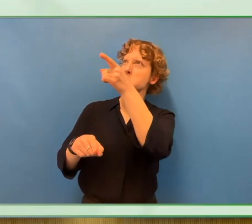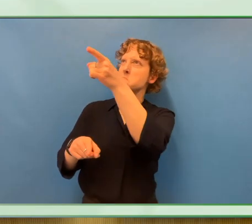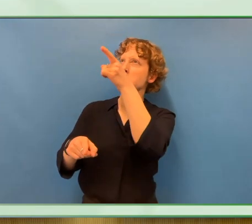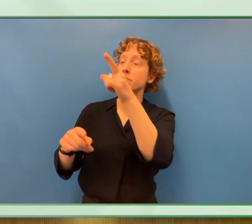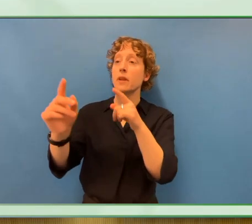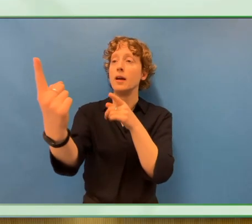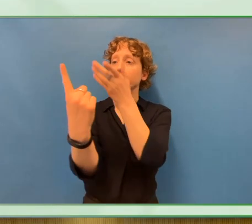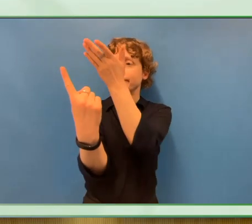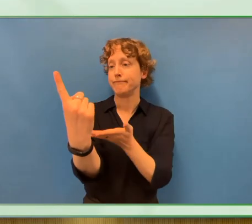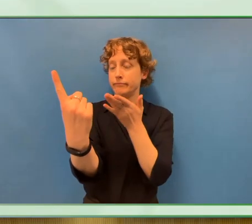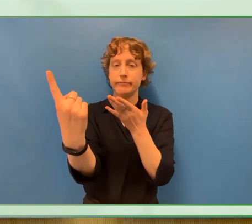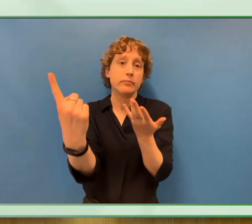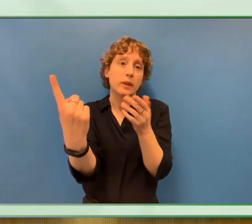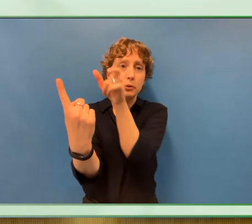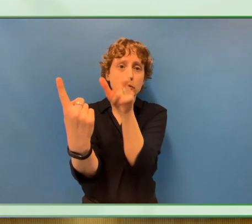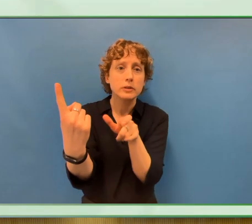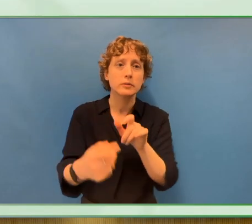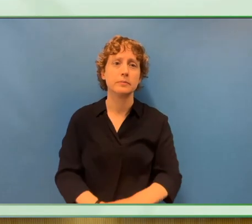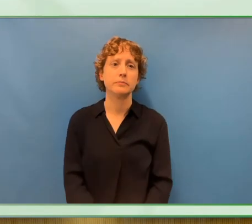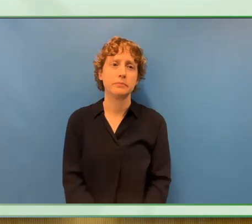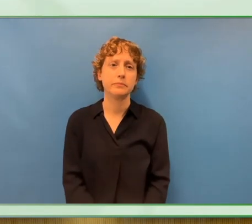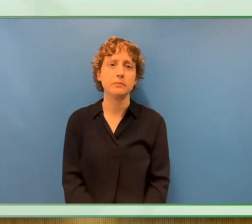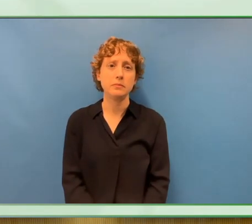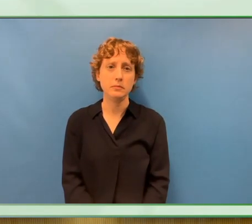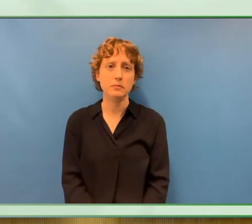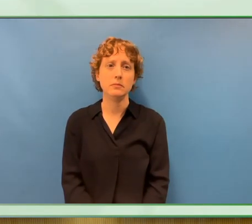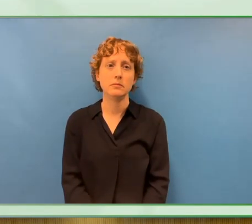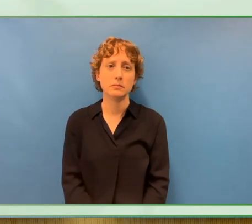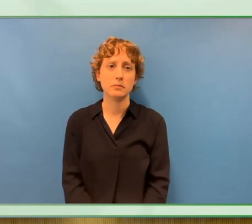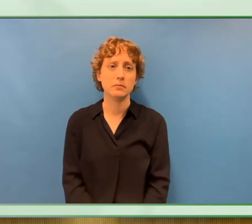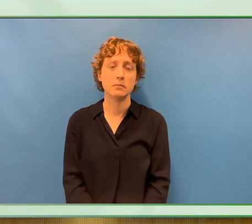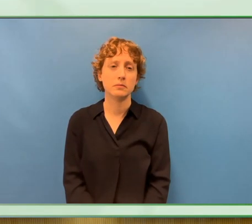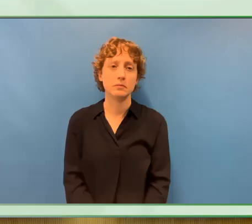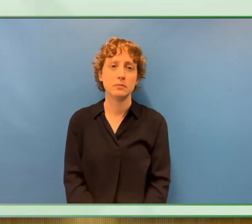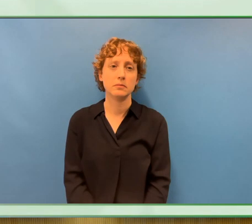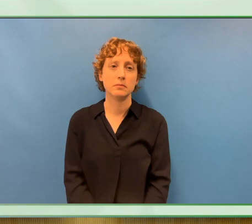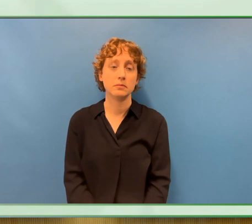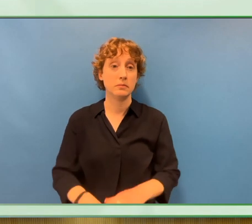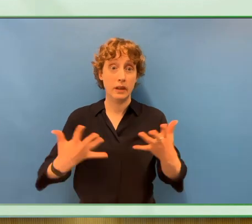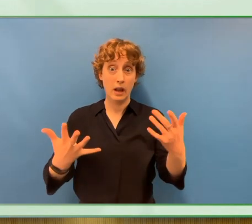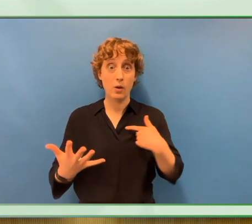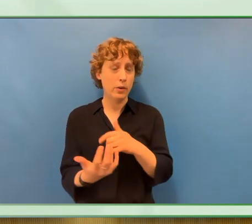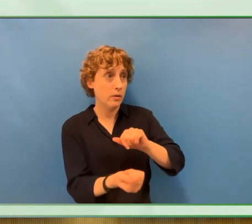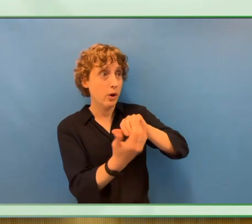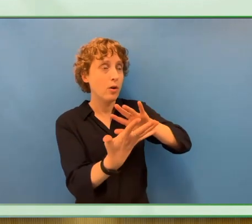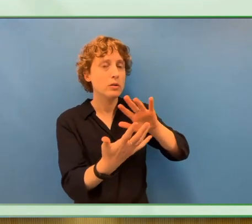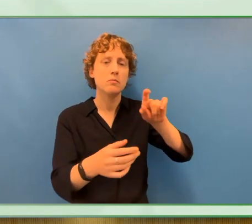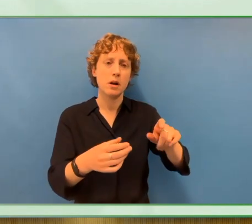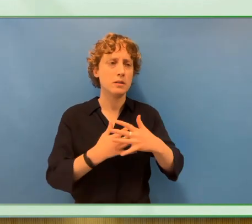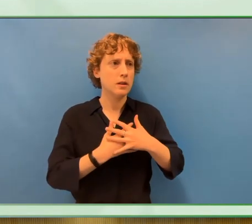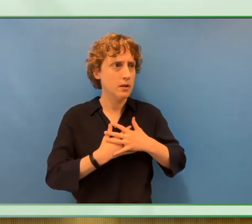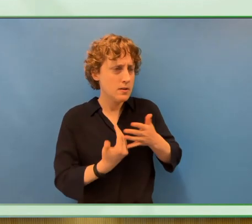can I do? We need to have compassion and empathy with leaders to understand what motivates them, so that we